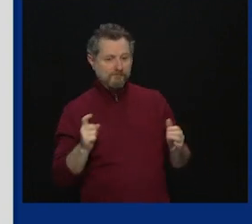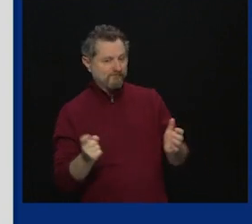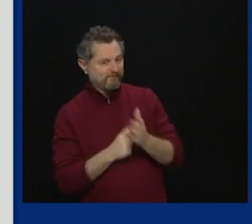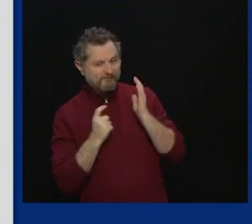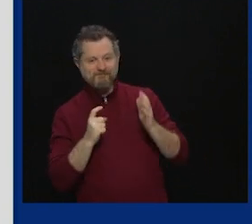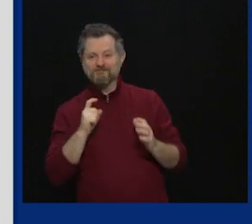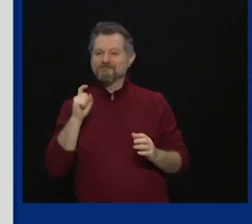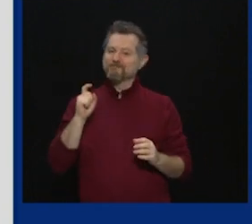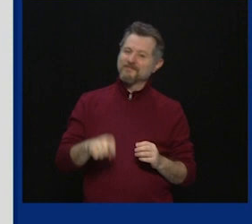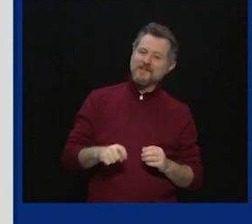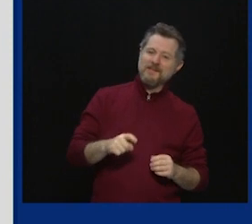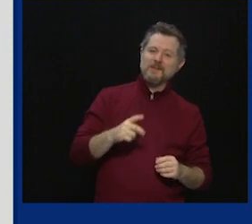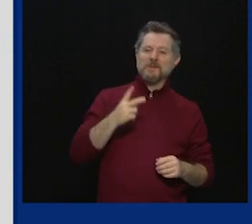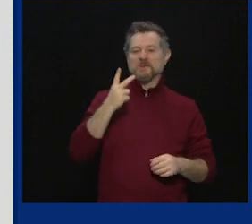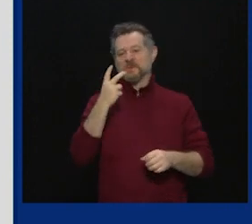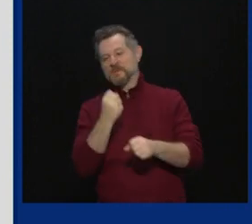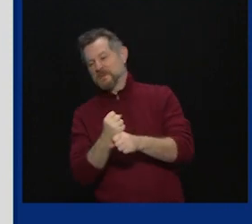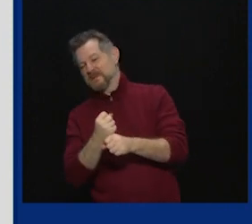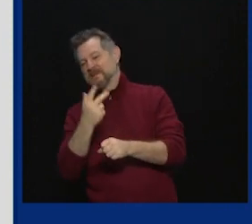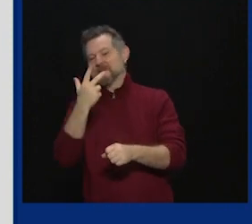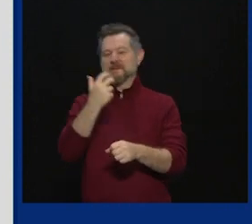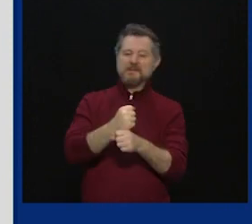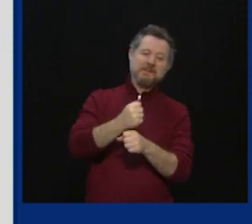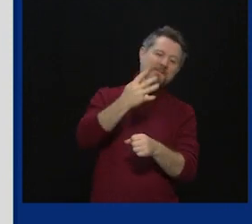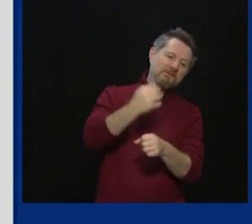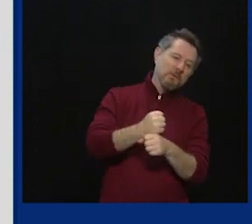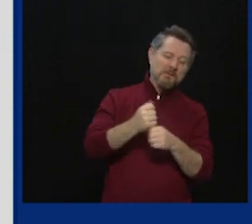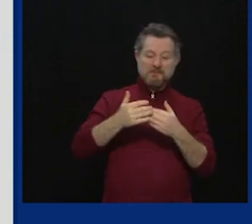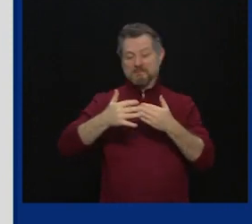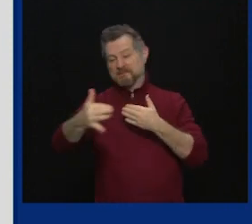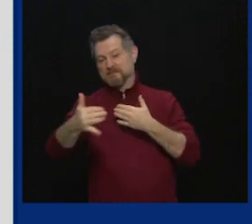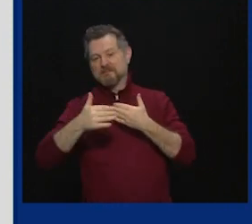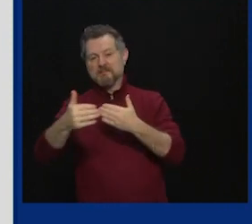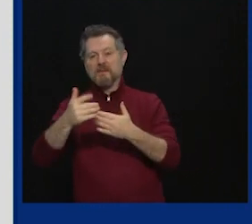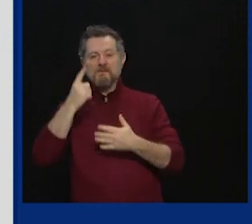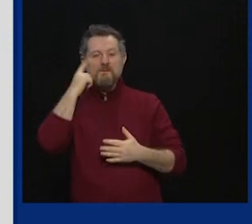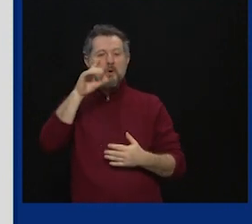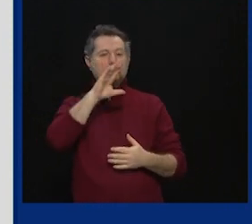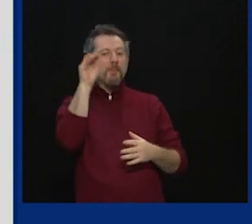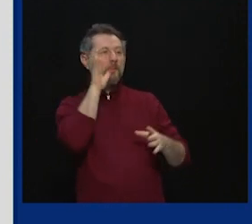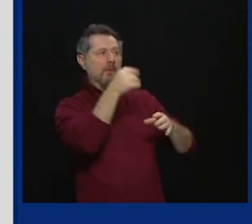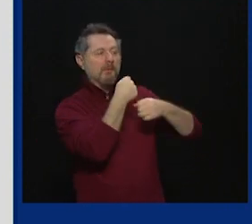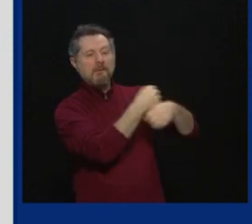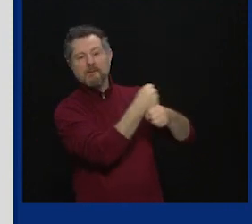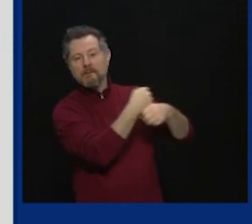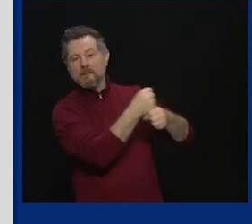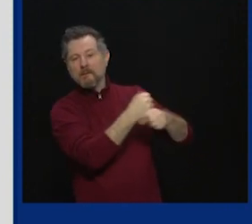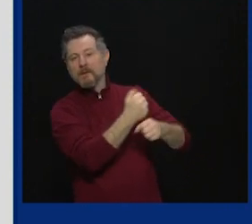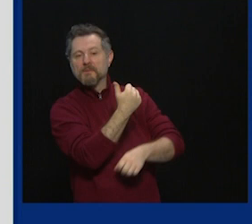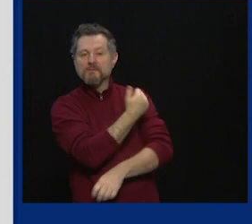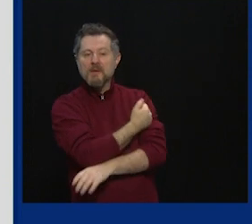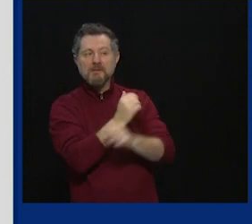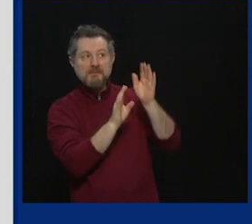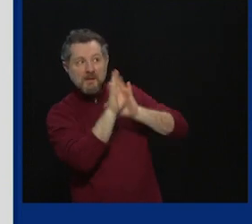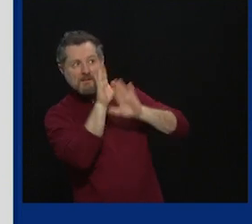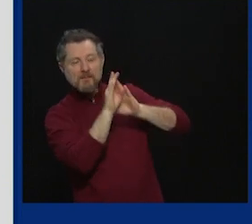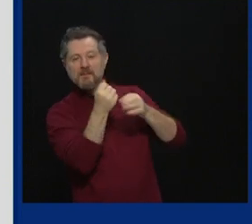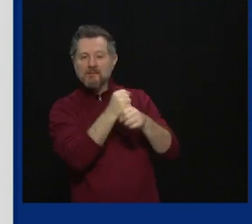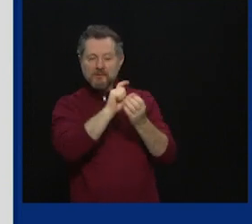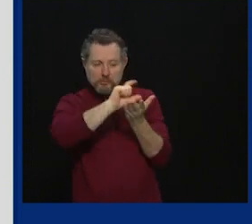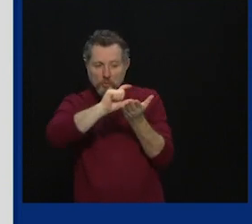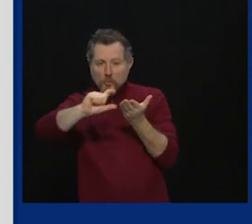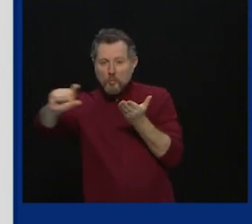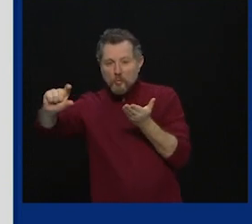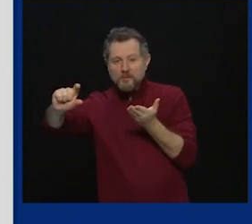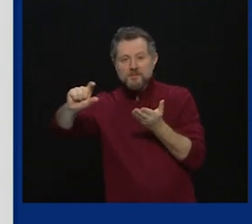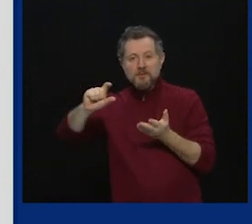to 4 years for the pharmaceuticals to develop a vaccination that would work, that the protocols, the